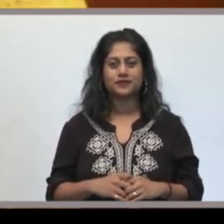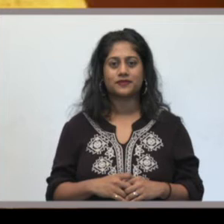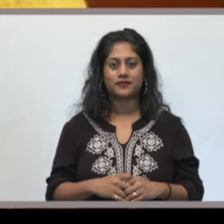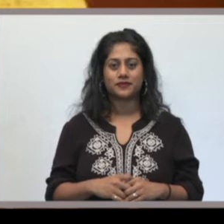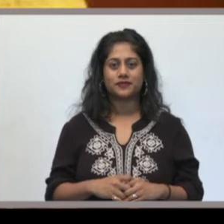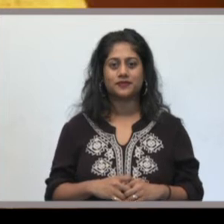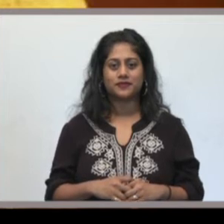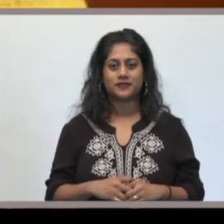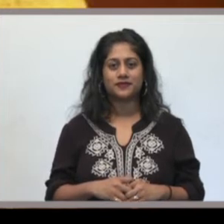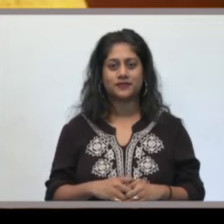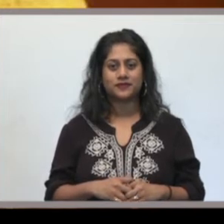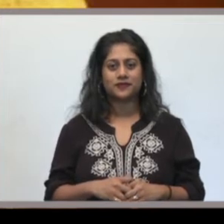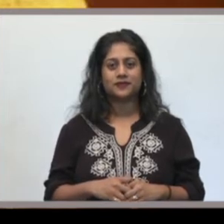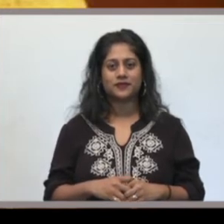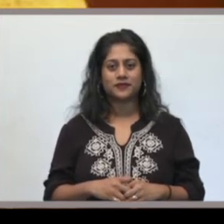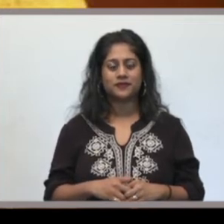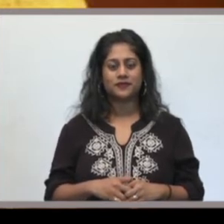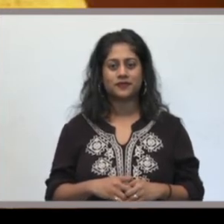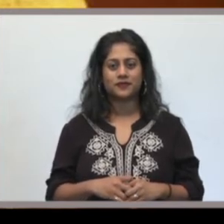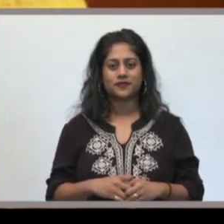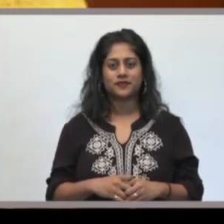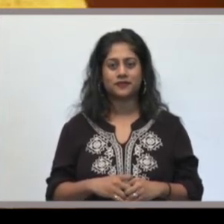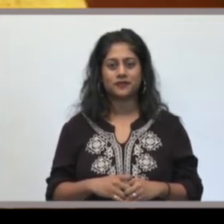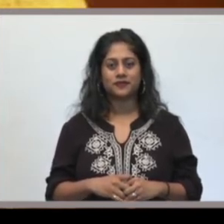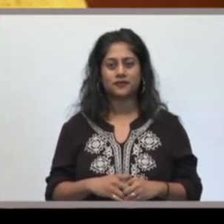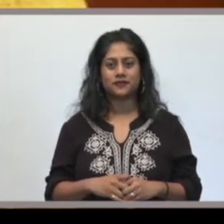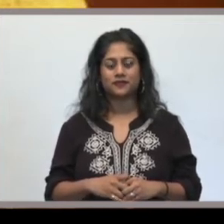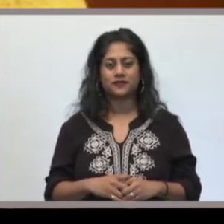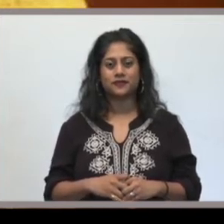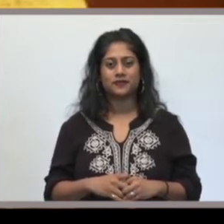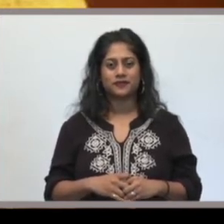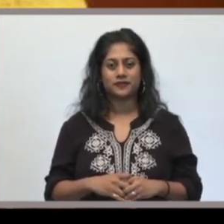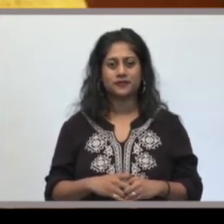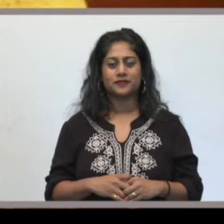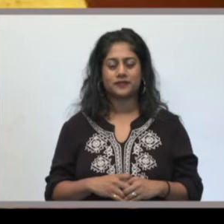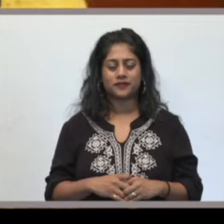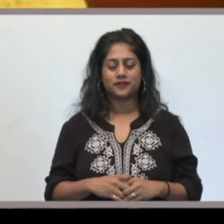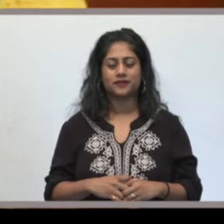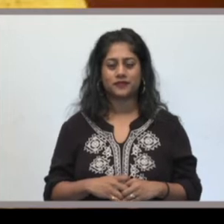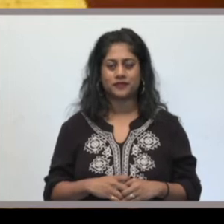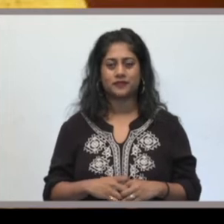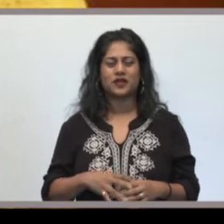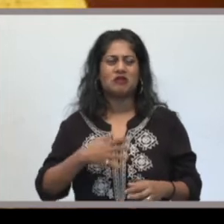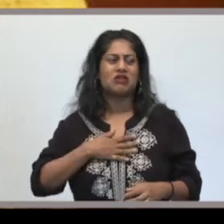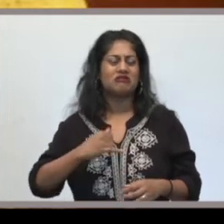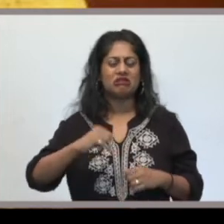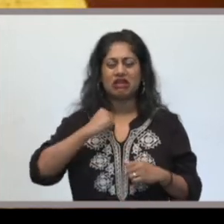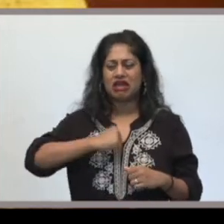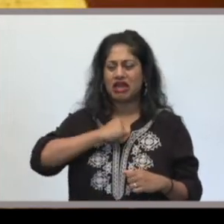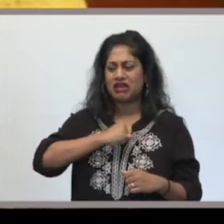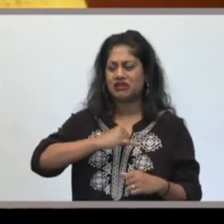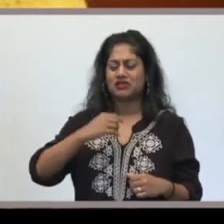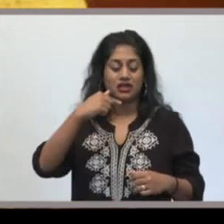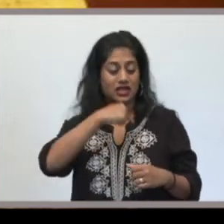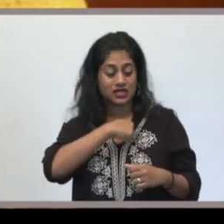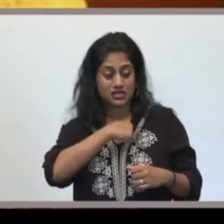you up. It kills you from inside. It's like cancer. It eats you alive and it destroys you. The